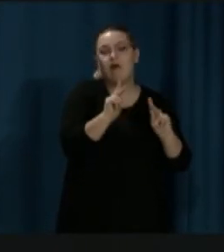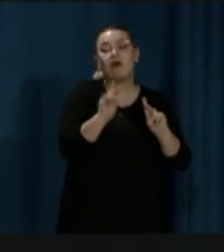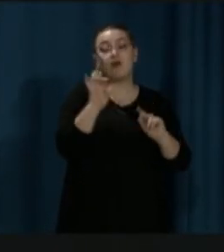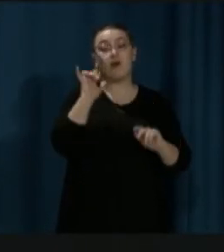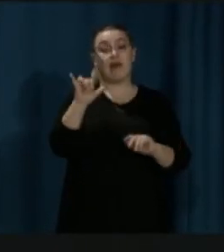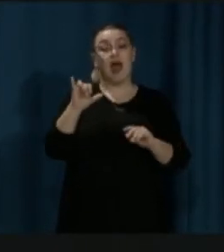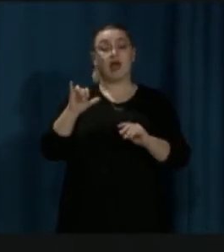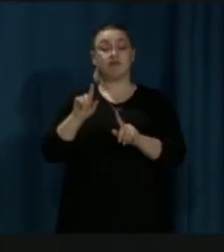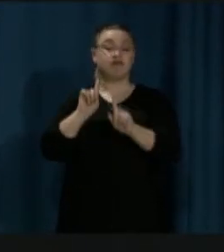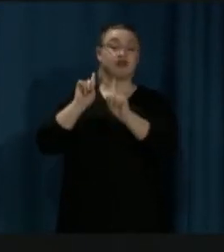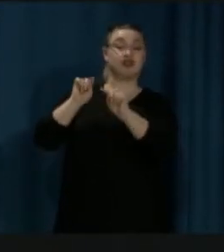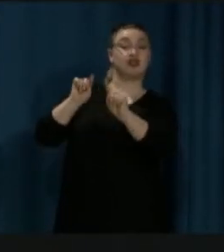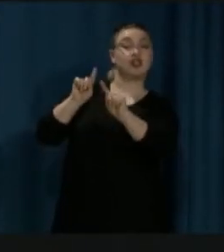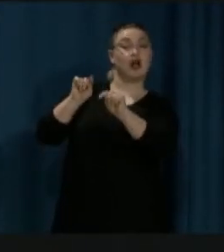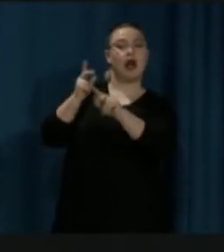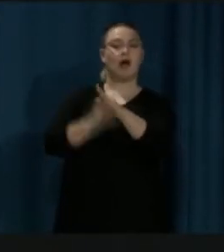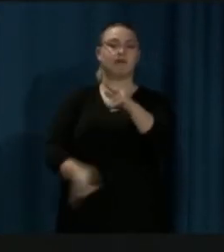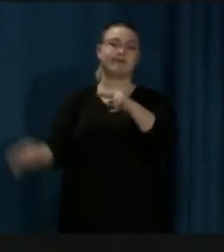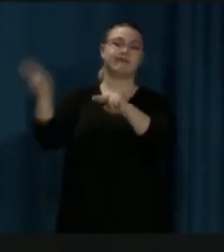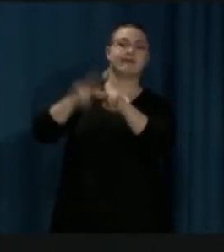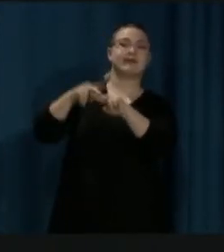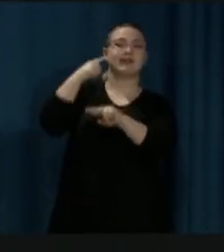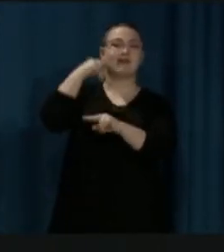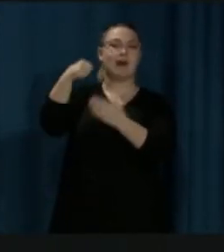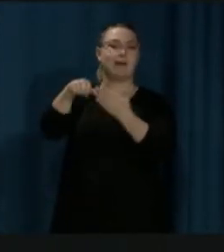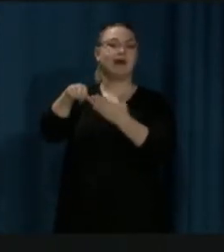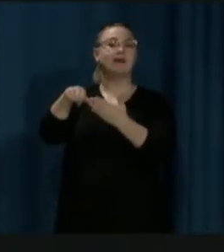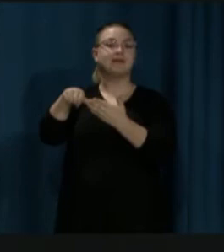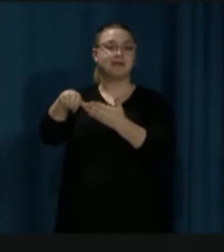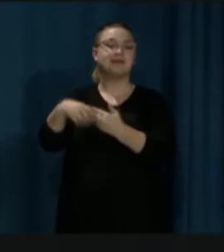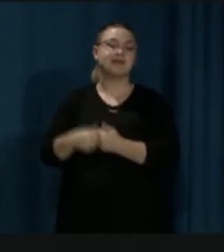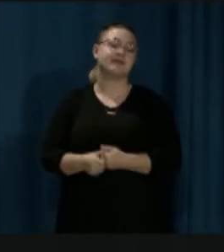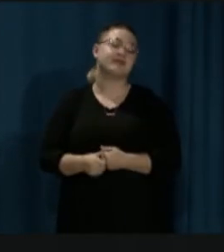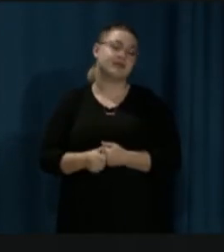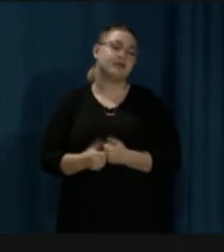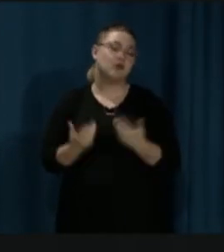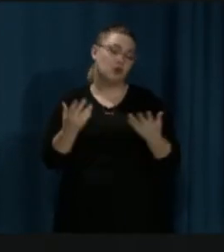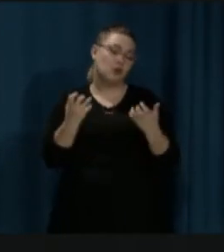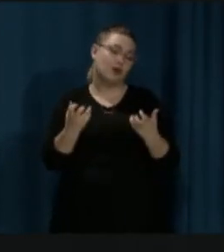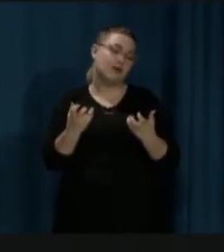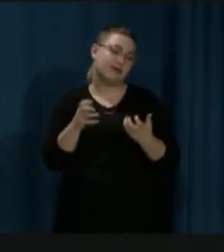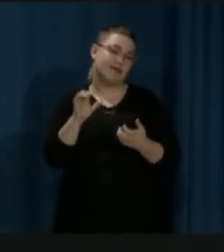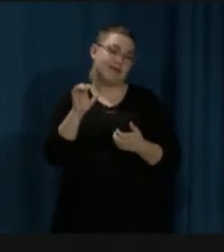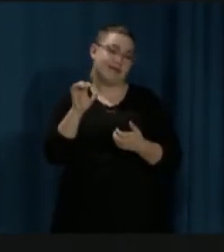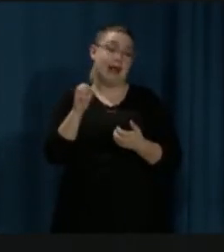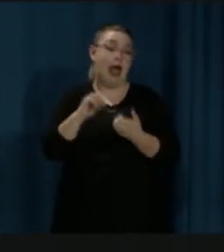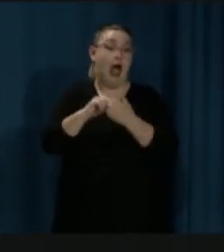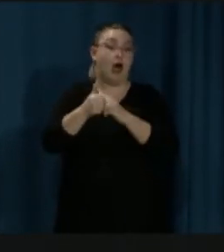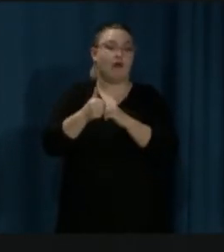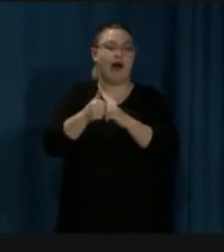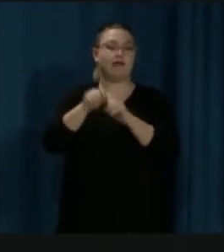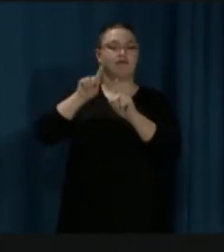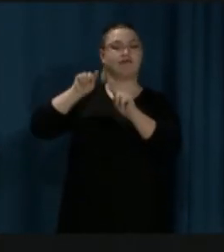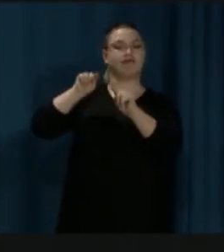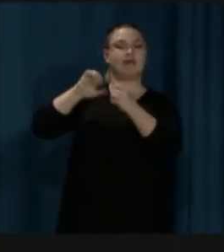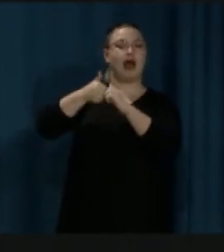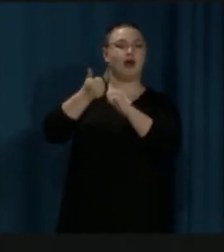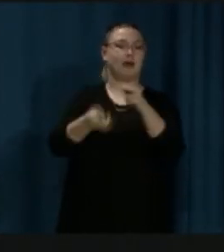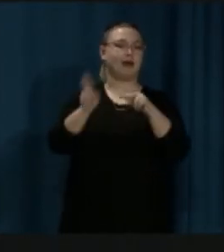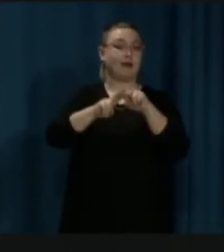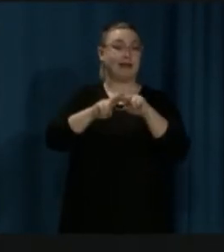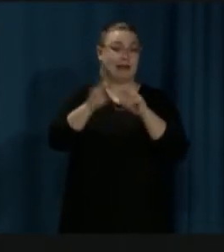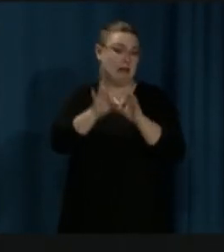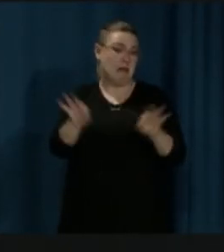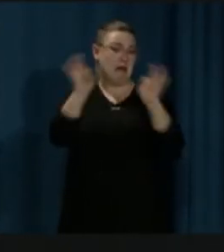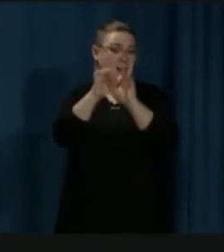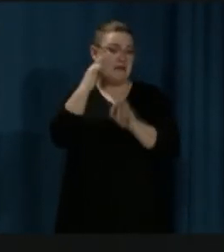we can encourage people to vote and increase the number of people participating on Election Day, which is really the important thing for democracy,